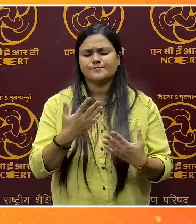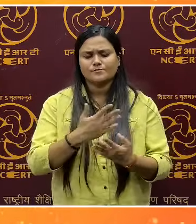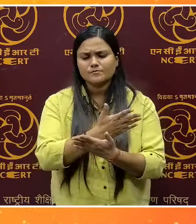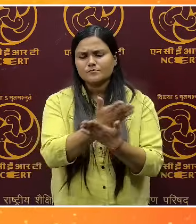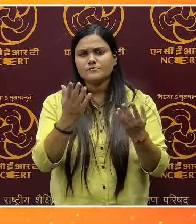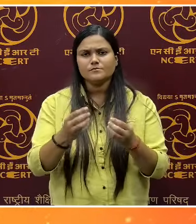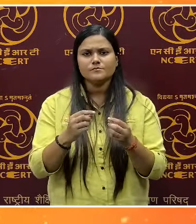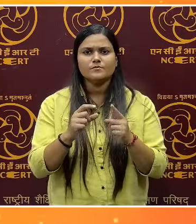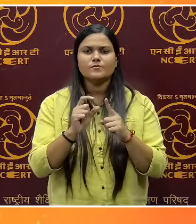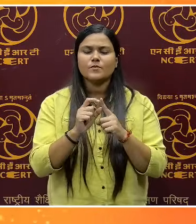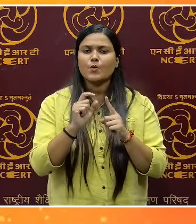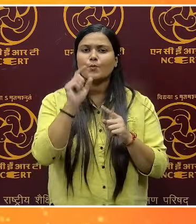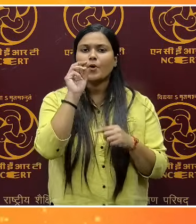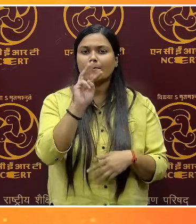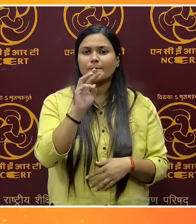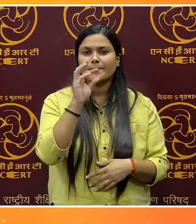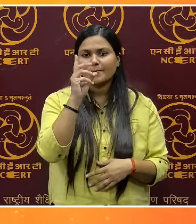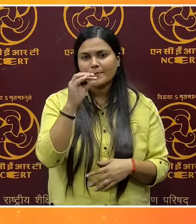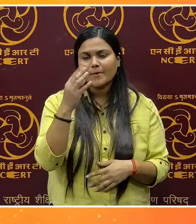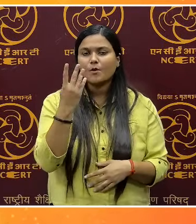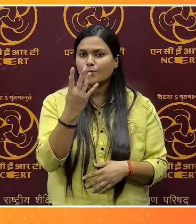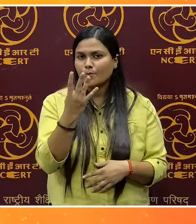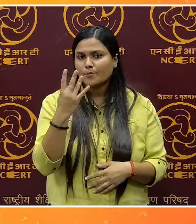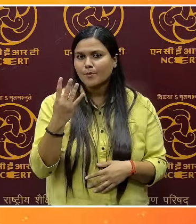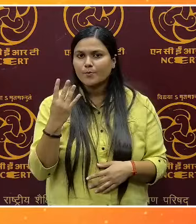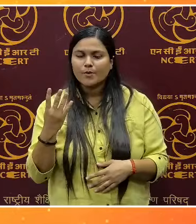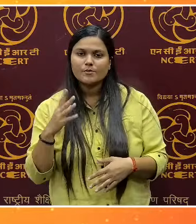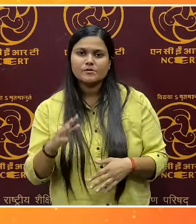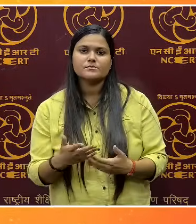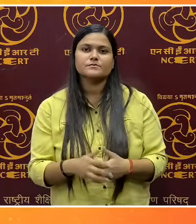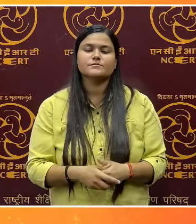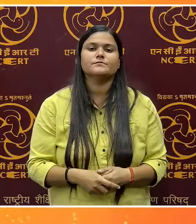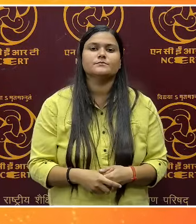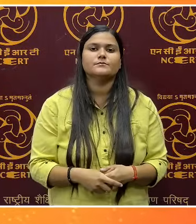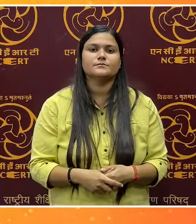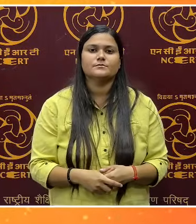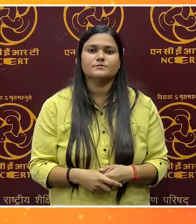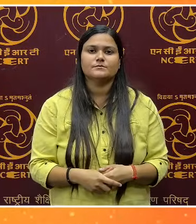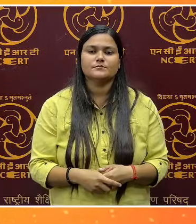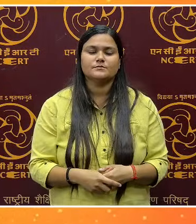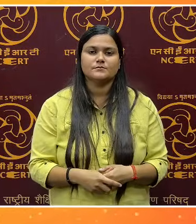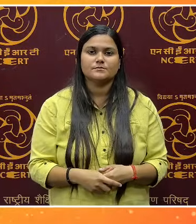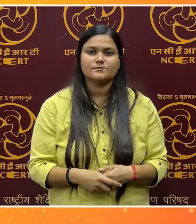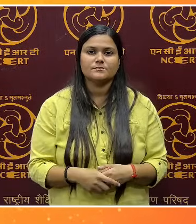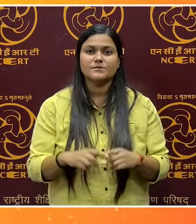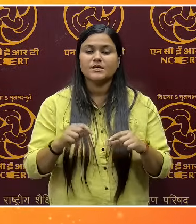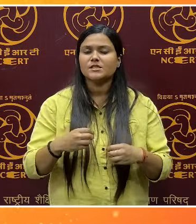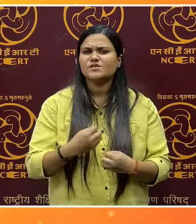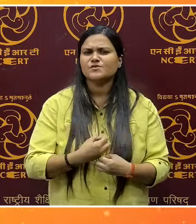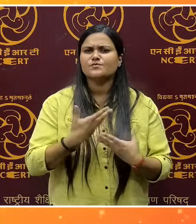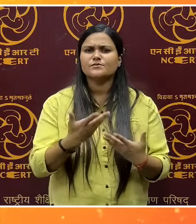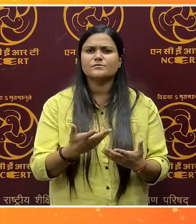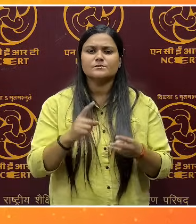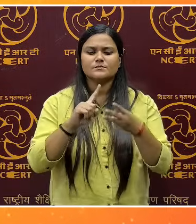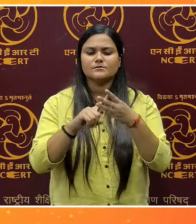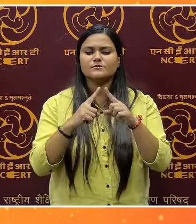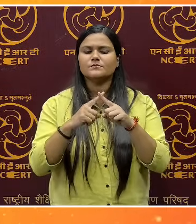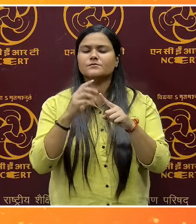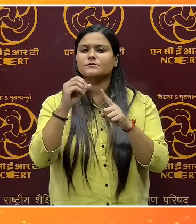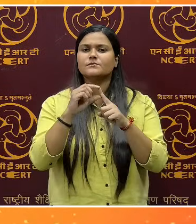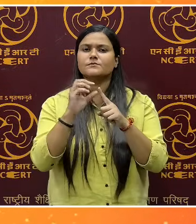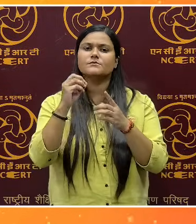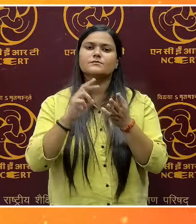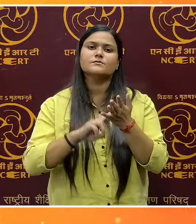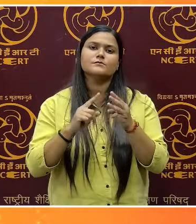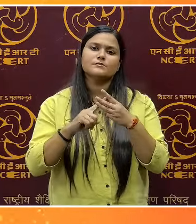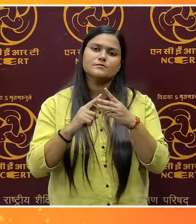as product of powers of their prime factors in exponential form. This expression we call as exponential form. We are writing in the